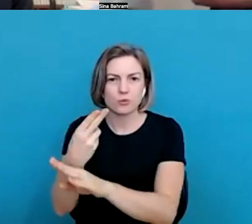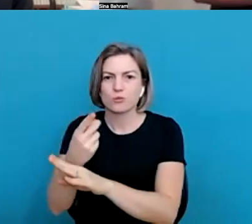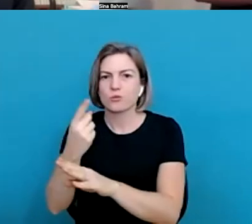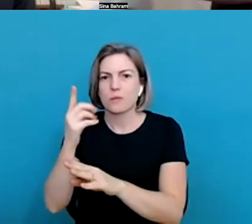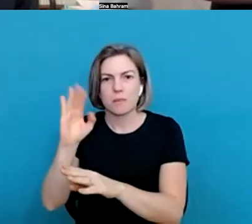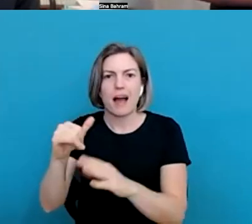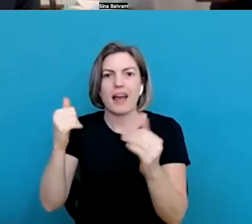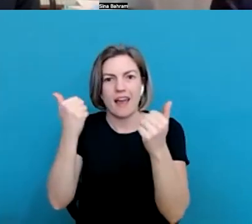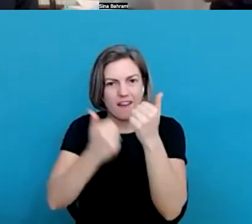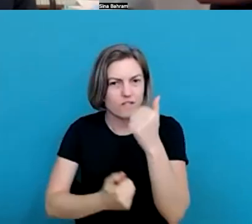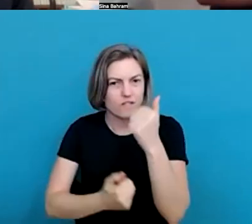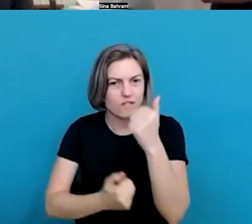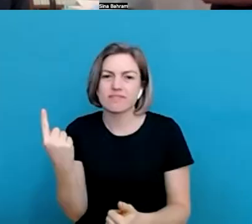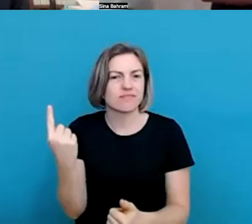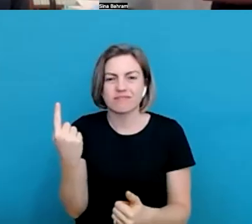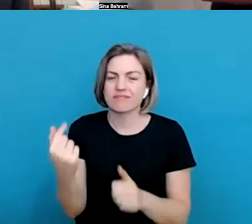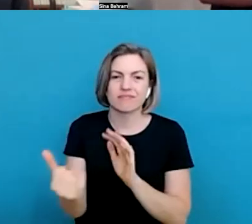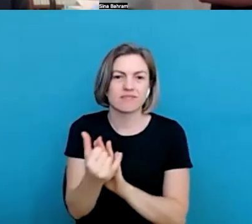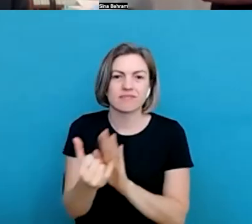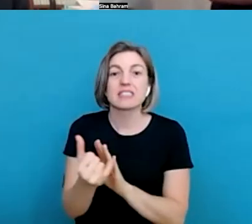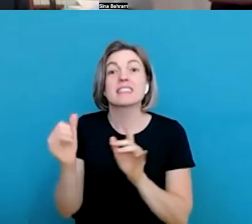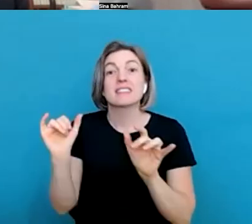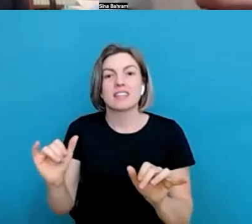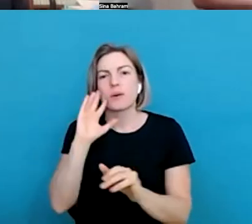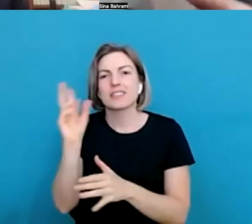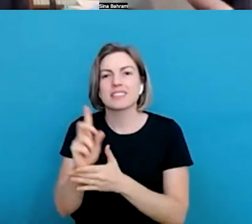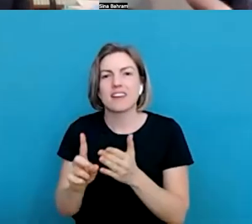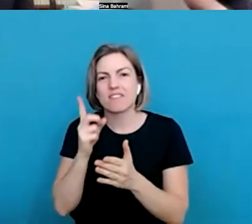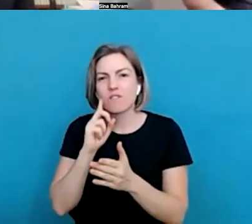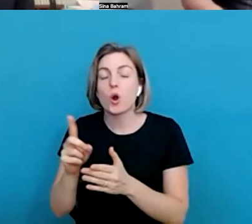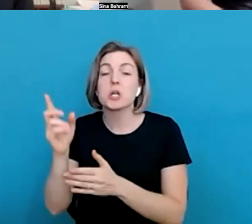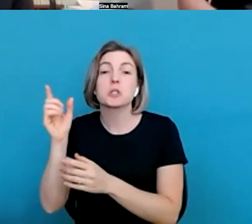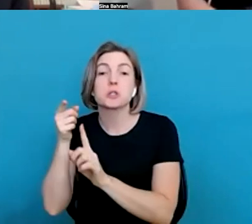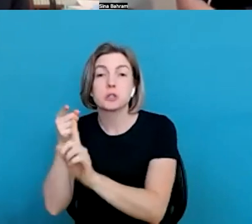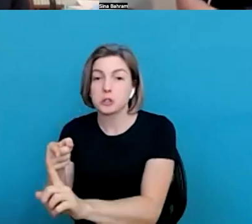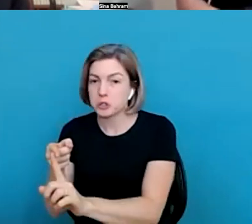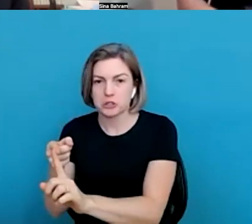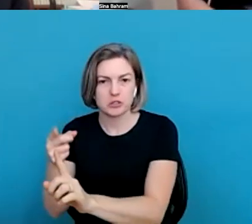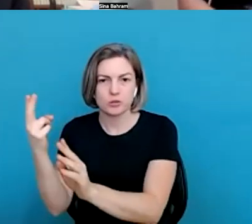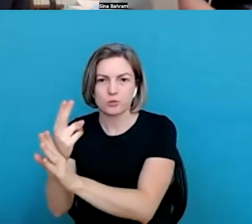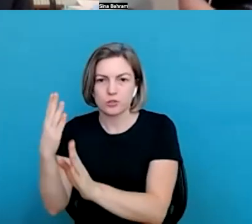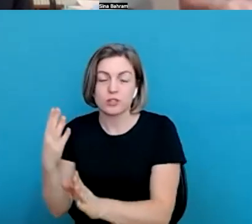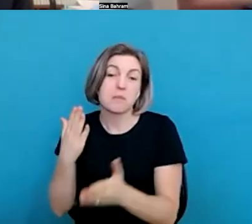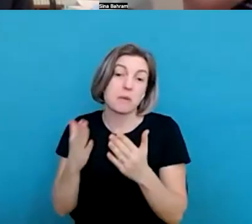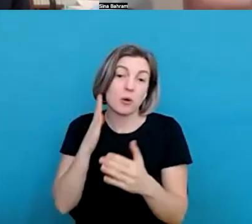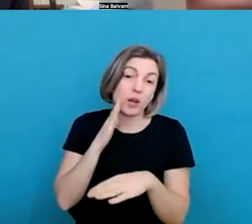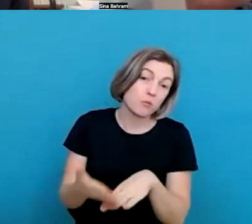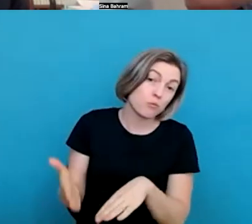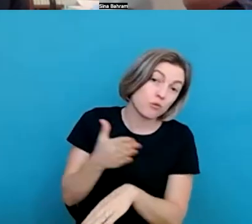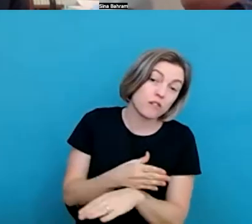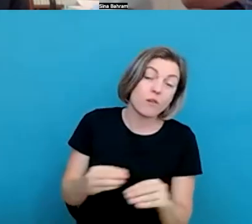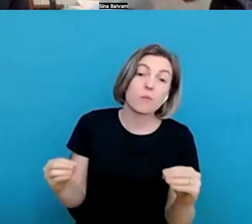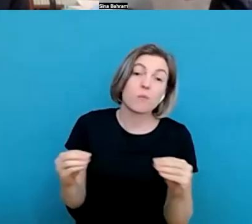possible audience. It's still going to be designed for some nominal user, and maybe we're going to do a better job